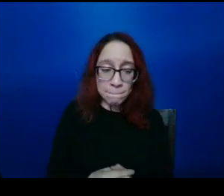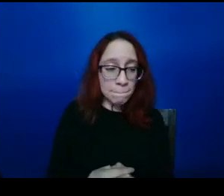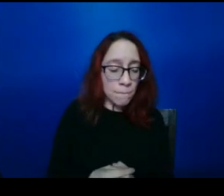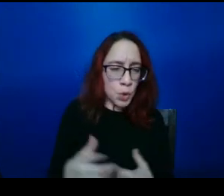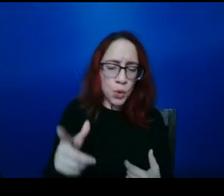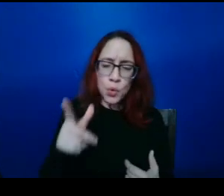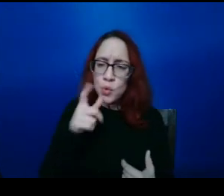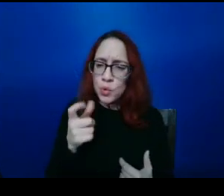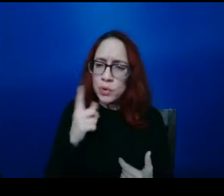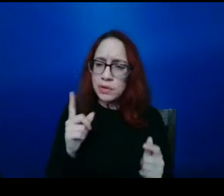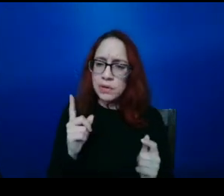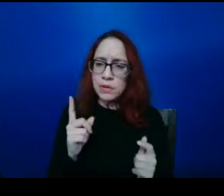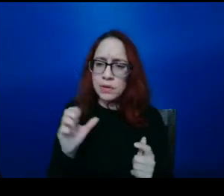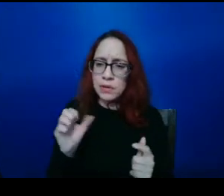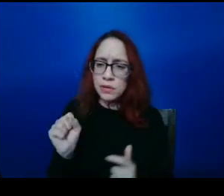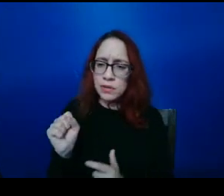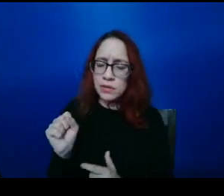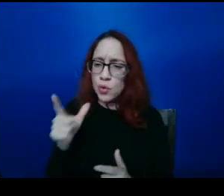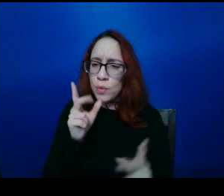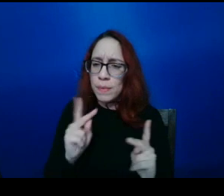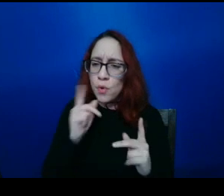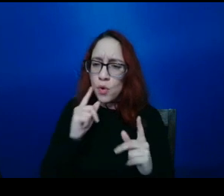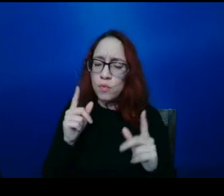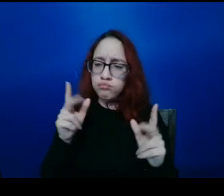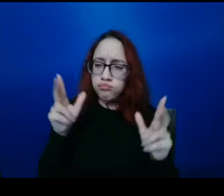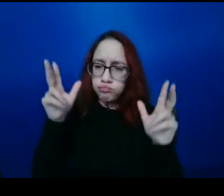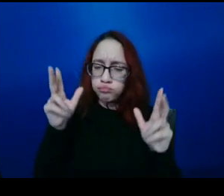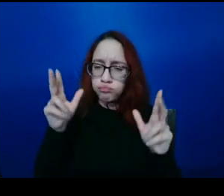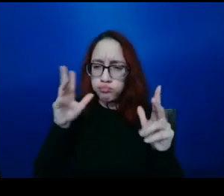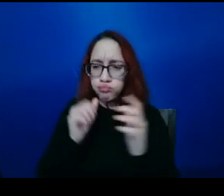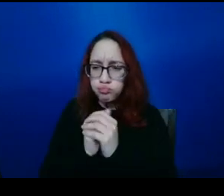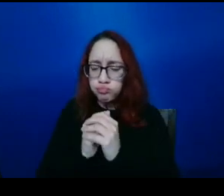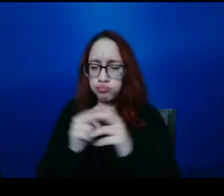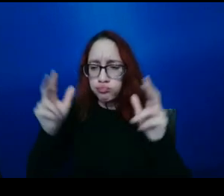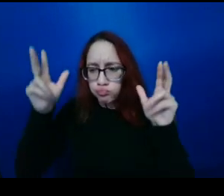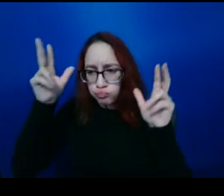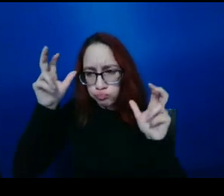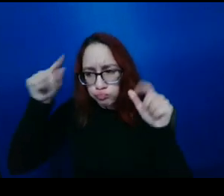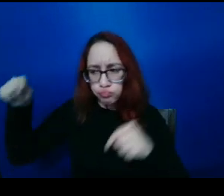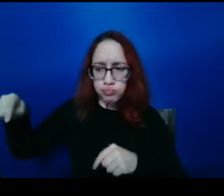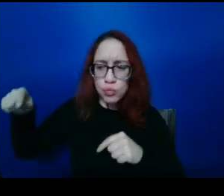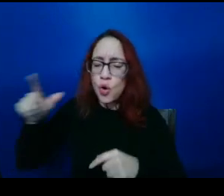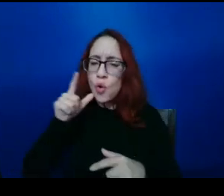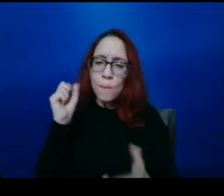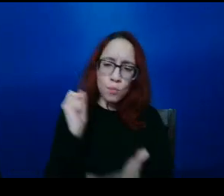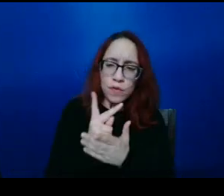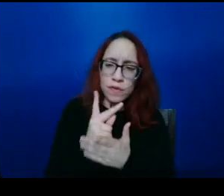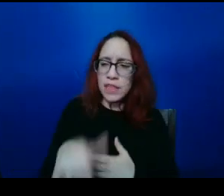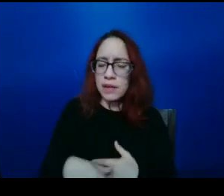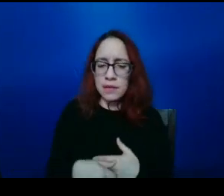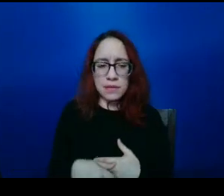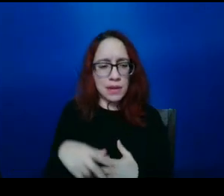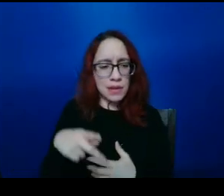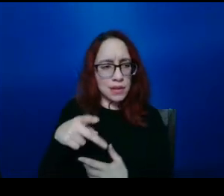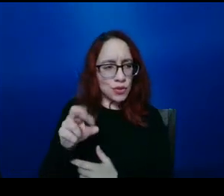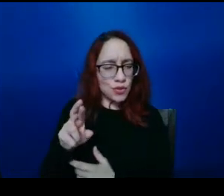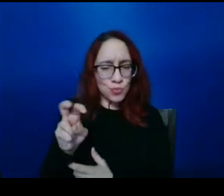Who are the satanists on this city commission that approved the 3-6 benches and the perverted